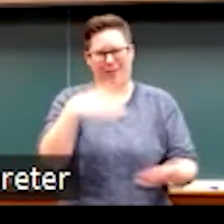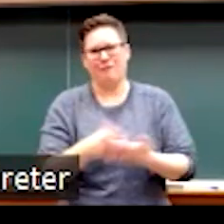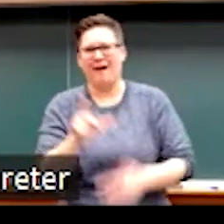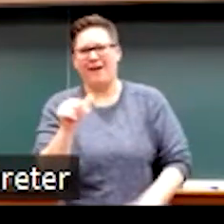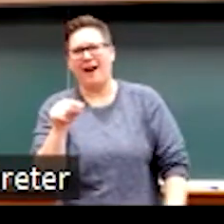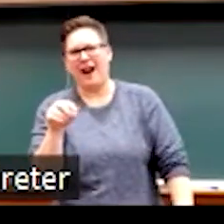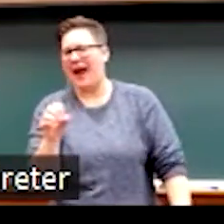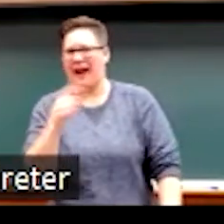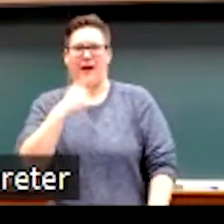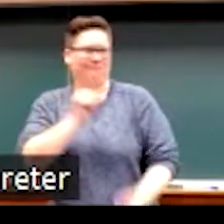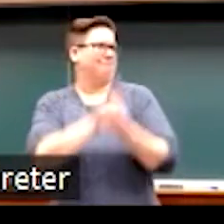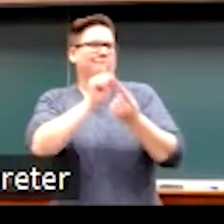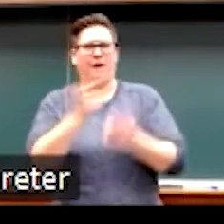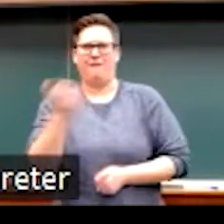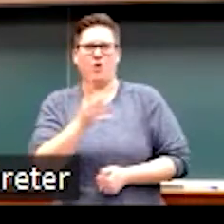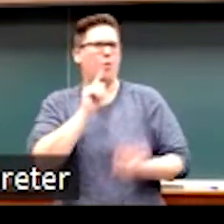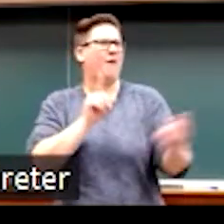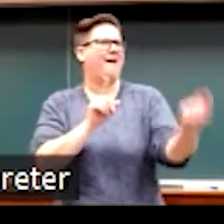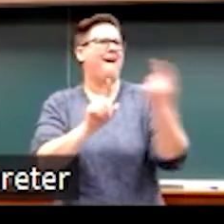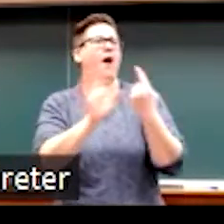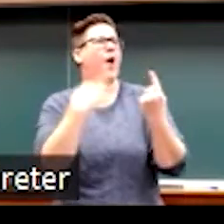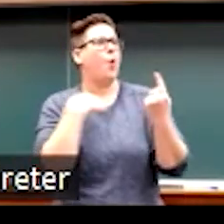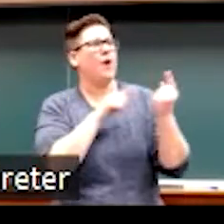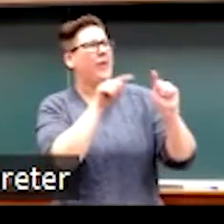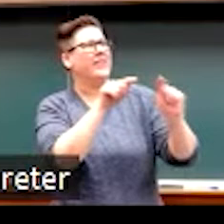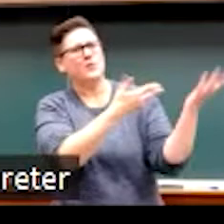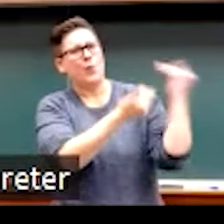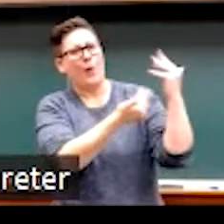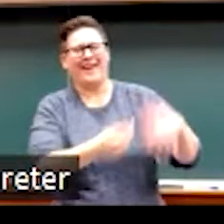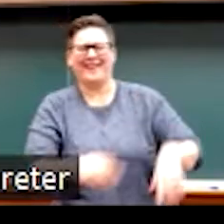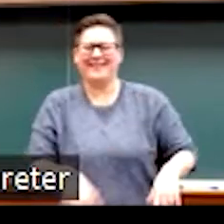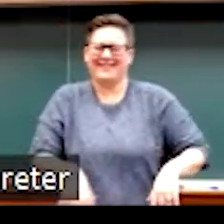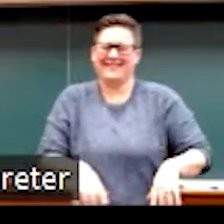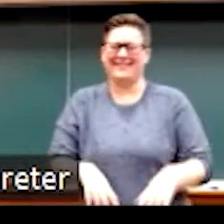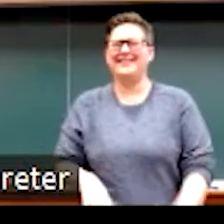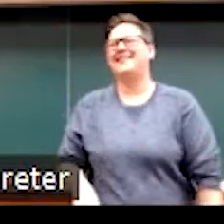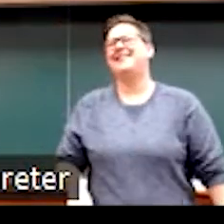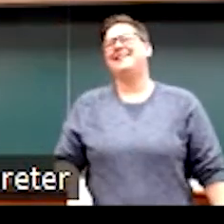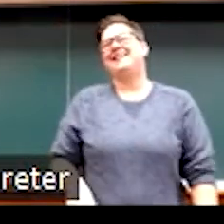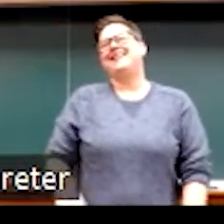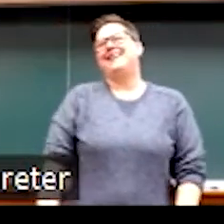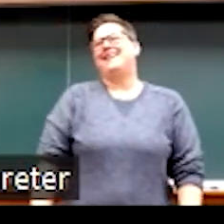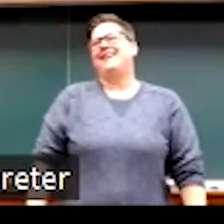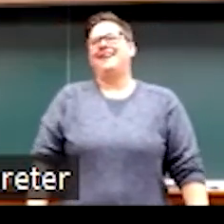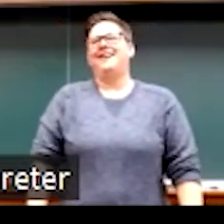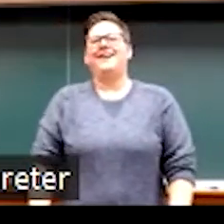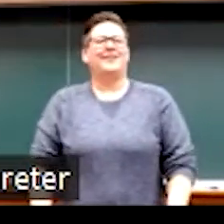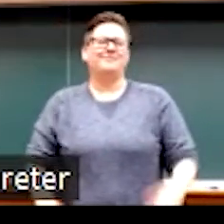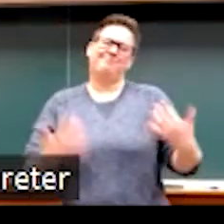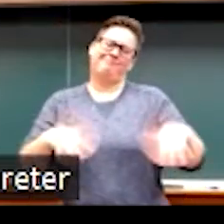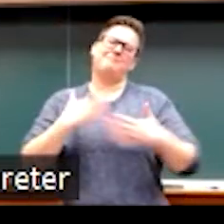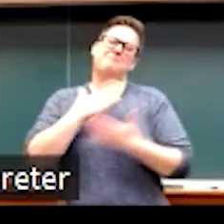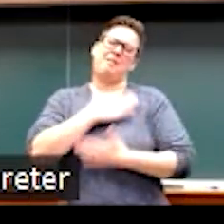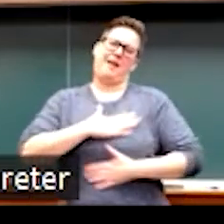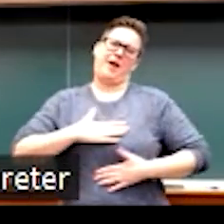actually bumped into a couple of people going wrong direction as I was coming here. It's a great